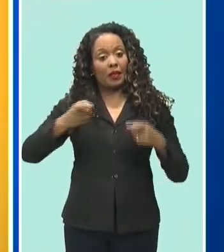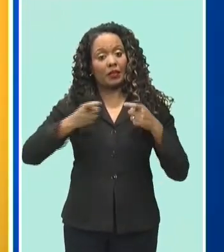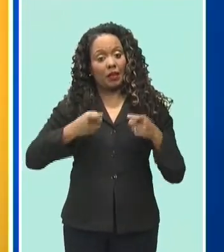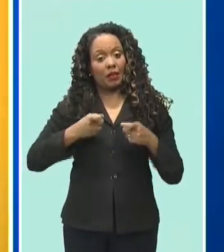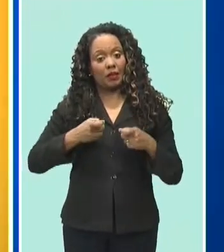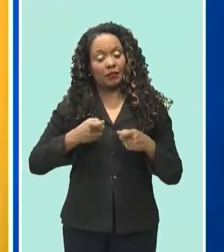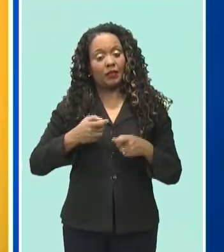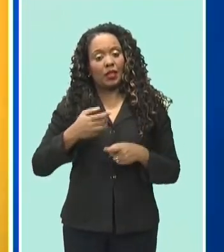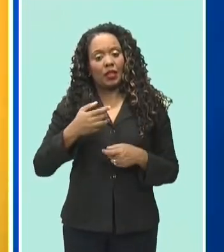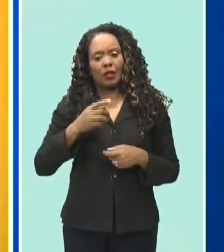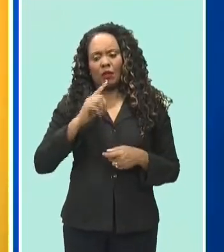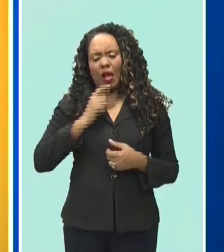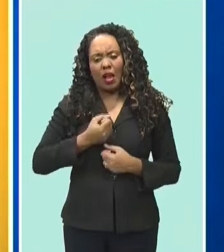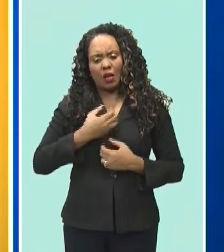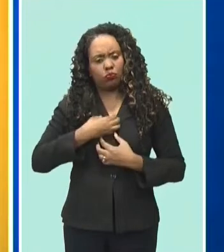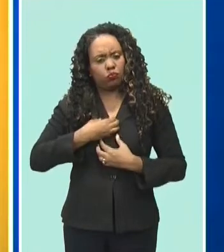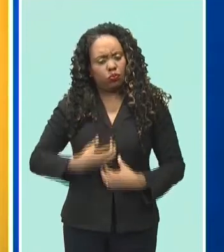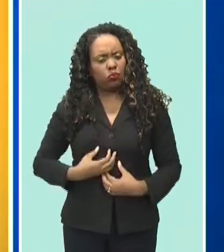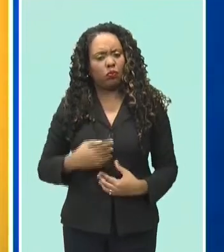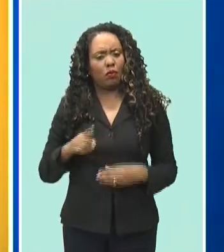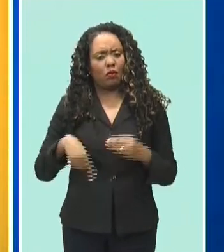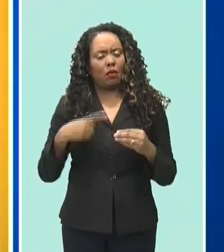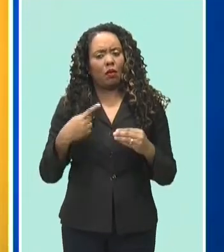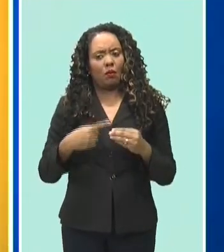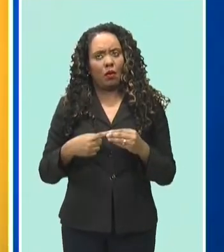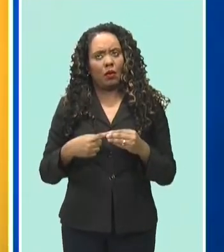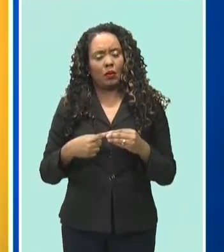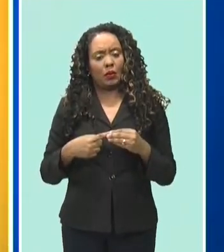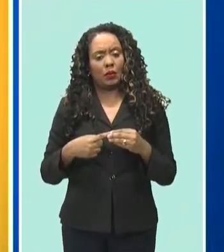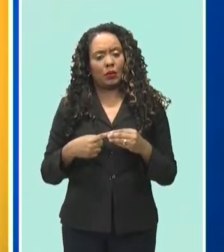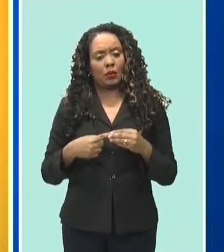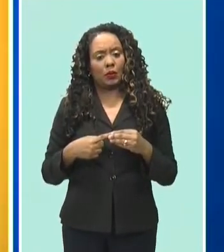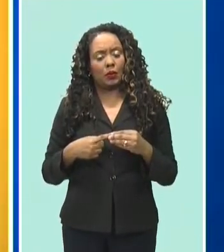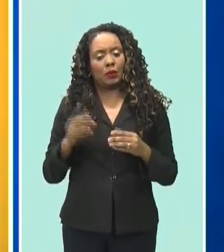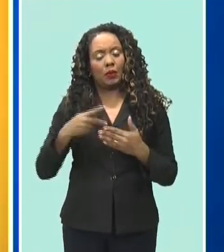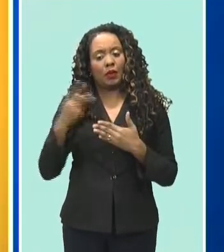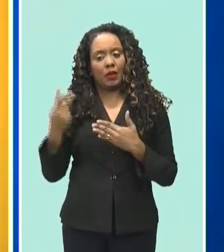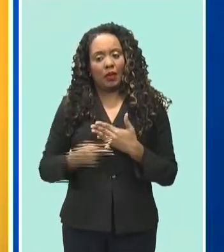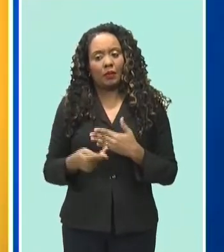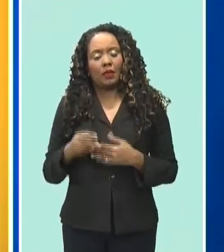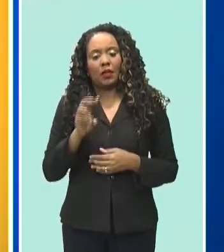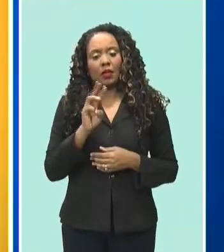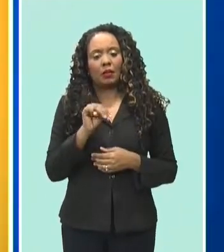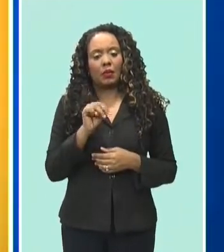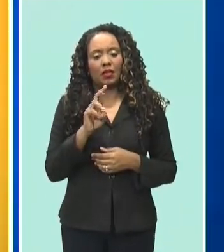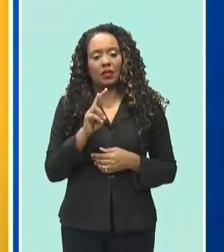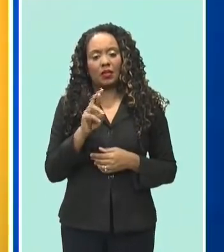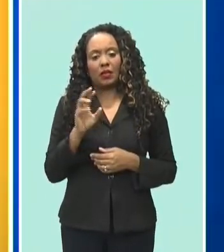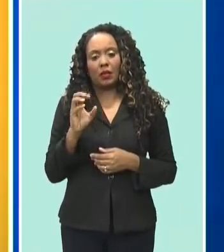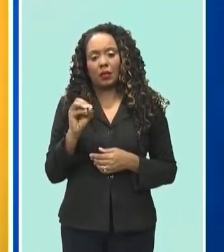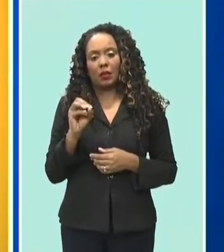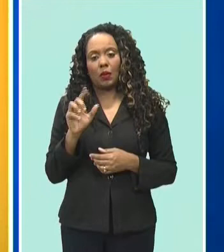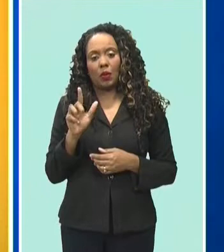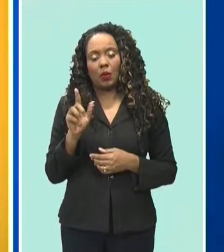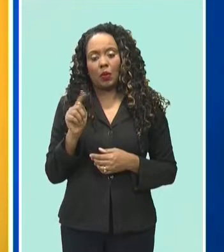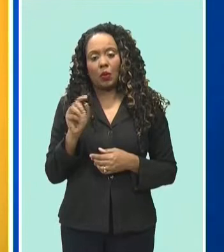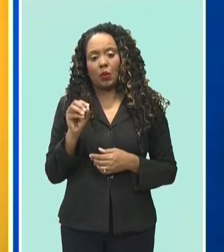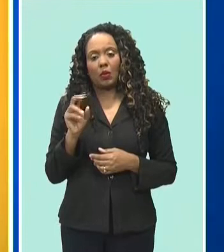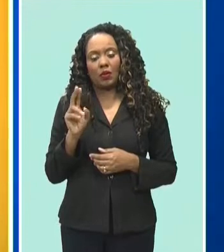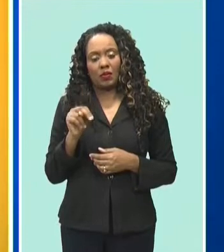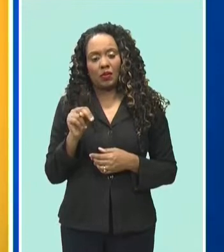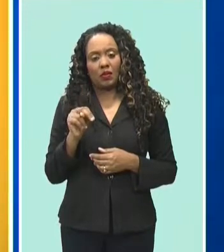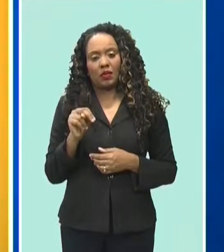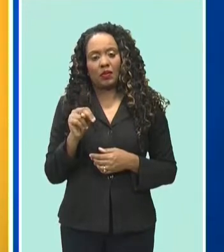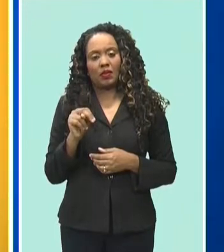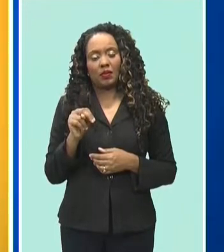certainly so did I, that Mr. Olton has gladly accepted